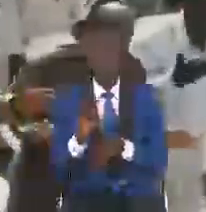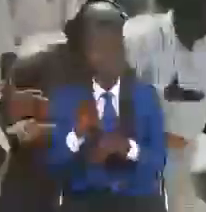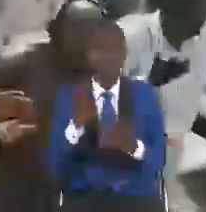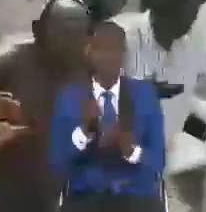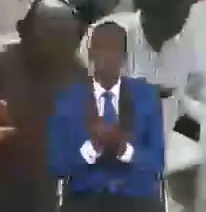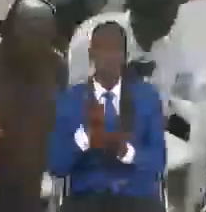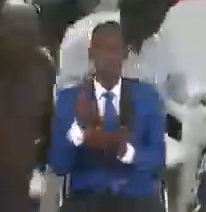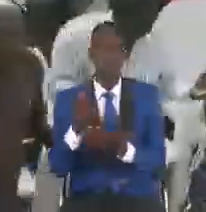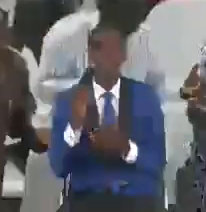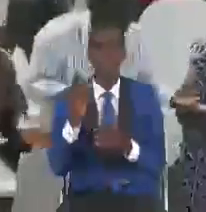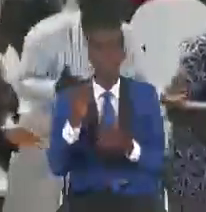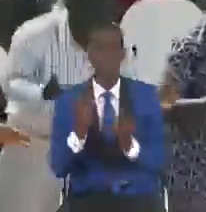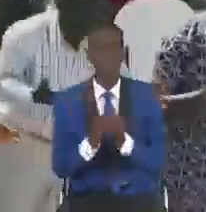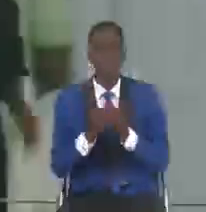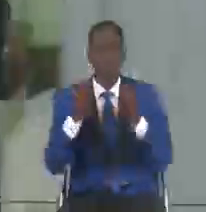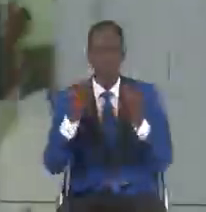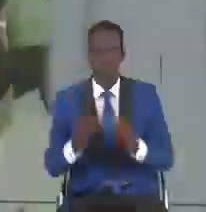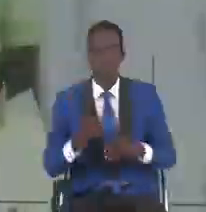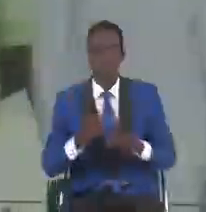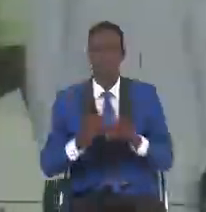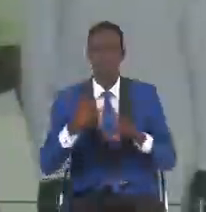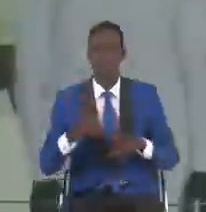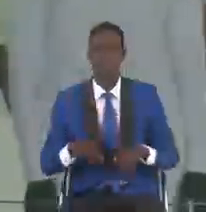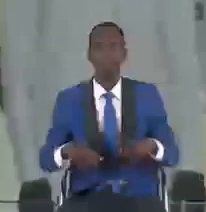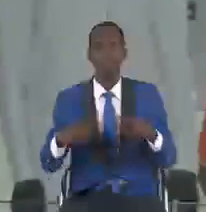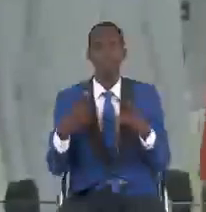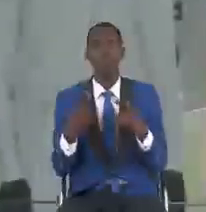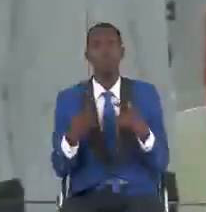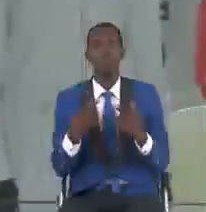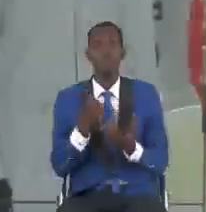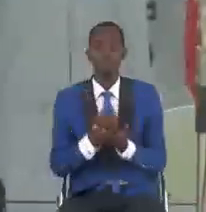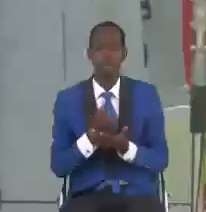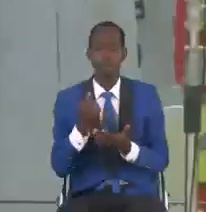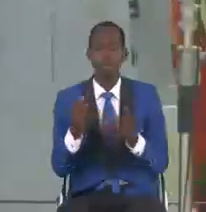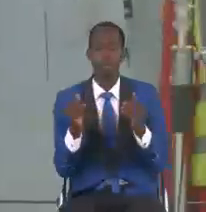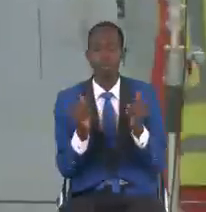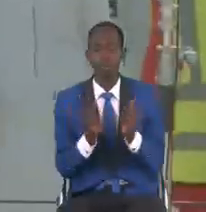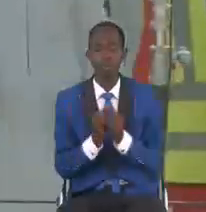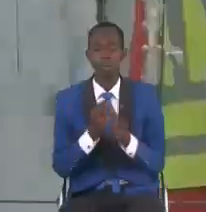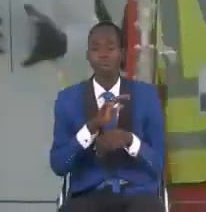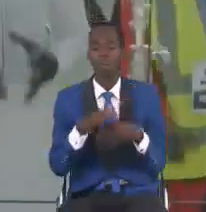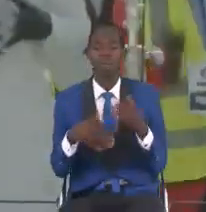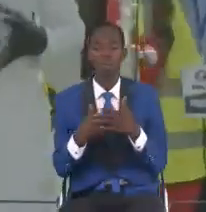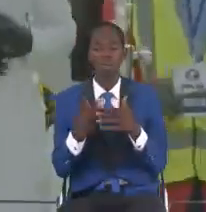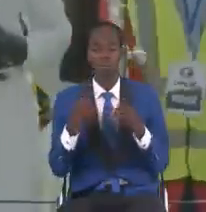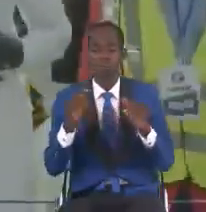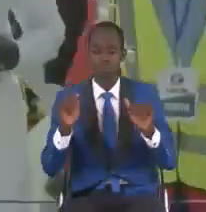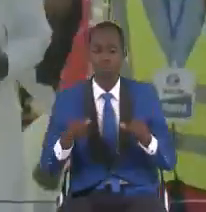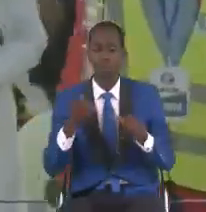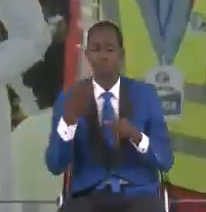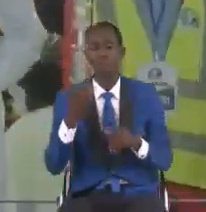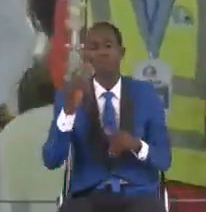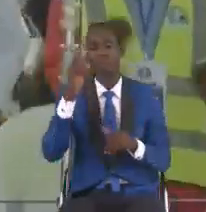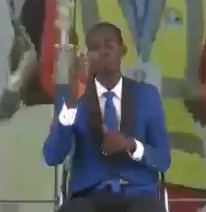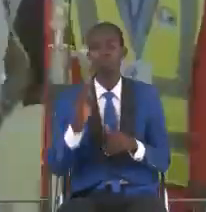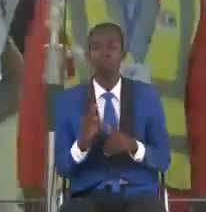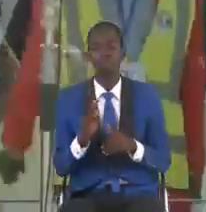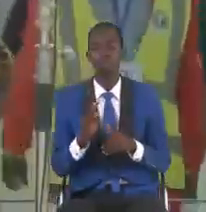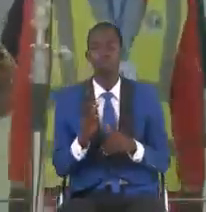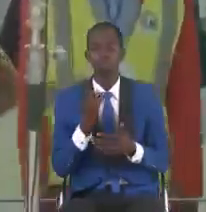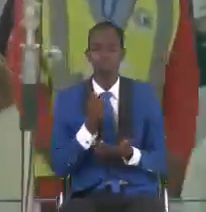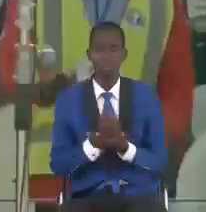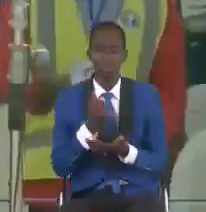Amen with power in your life. Amen with all the possibilities of God. Amen